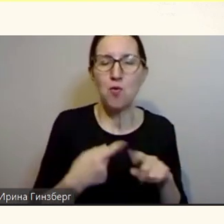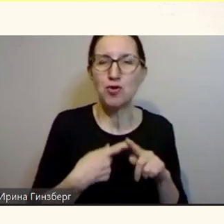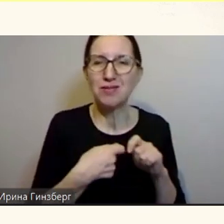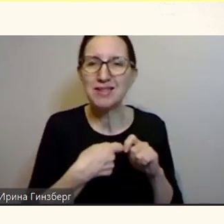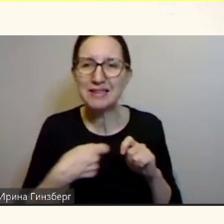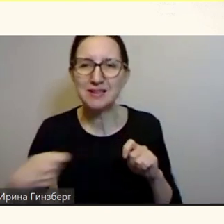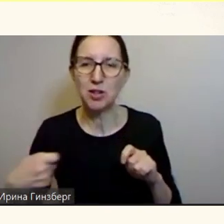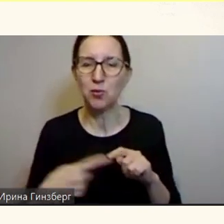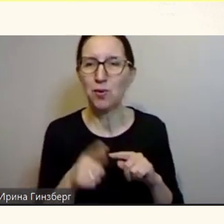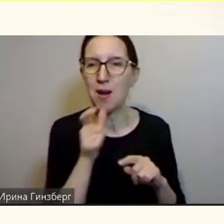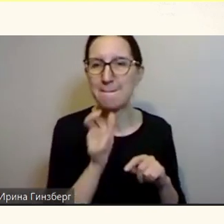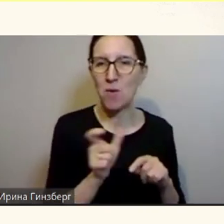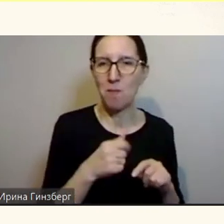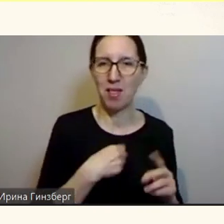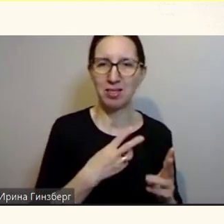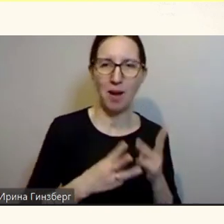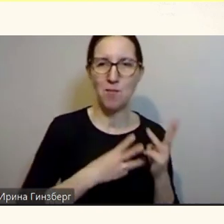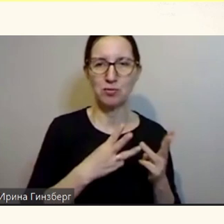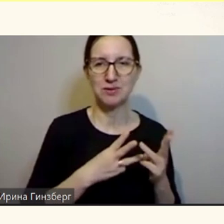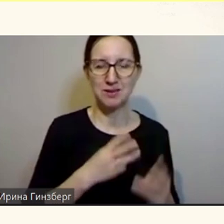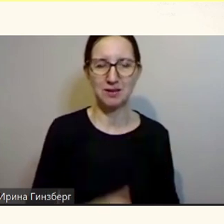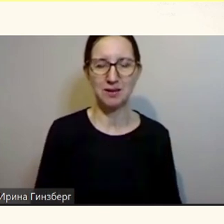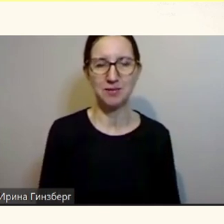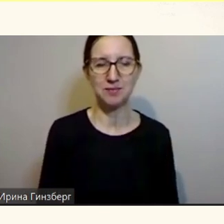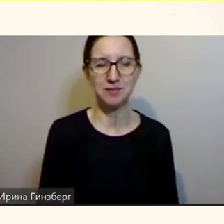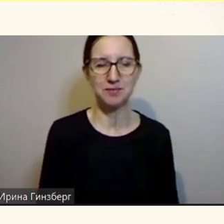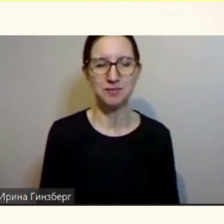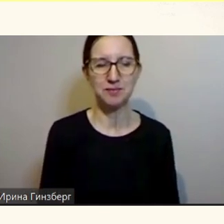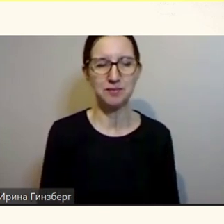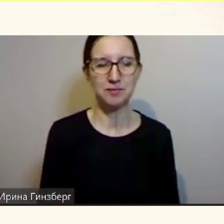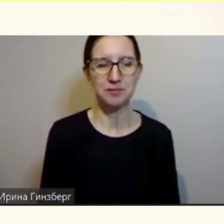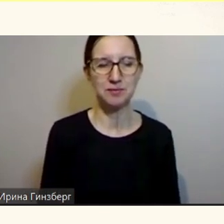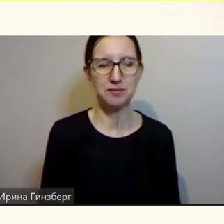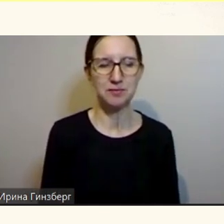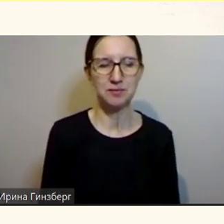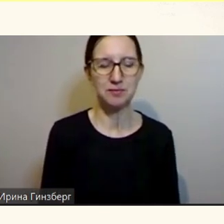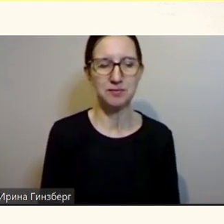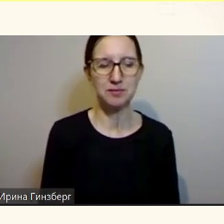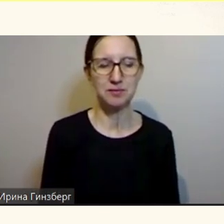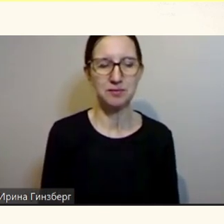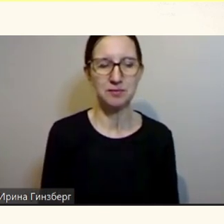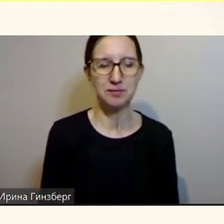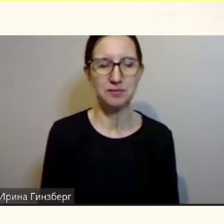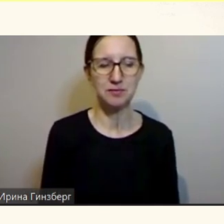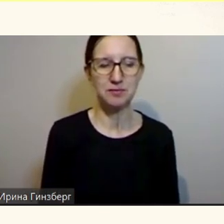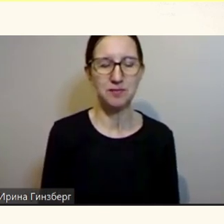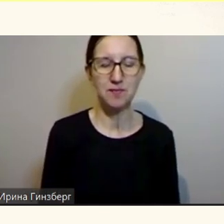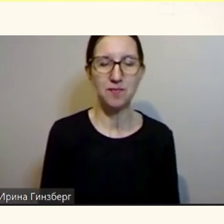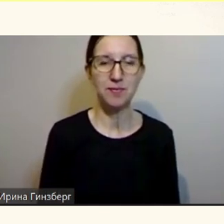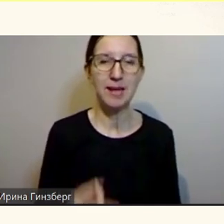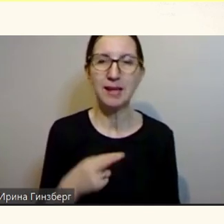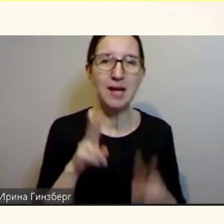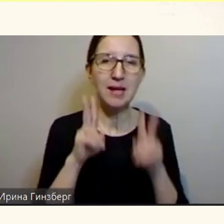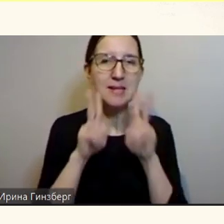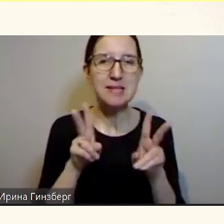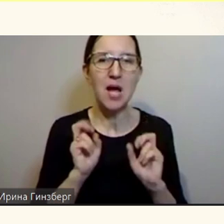know, normally. So this, I don't know how you would play this piece back now because we don't have